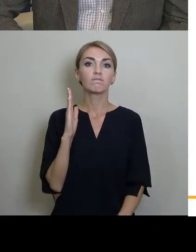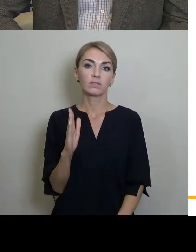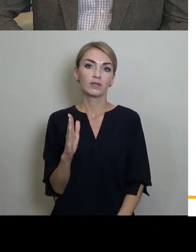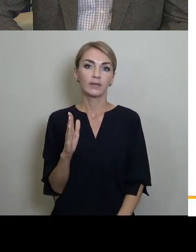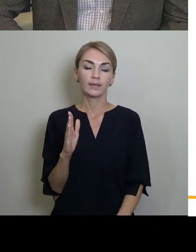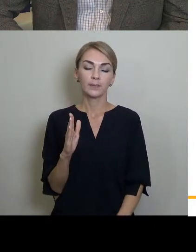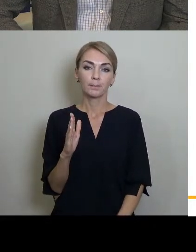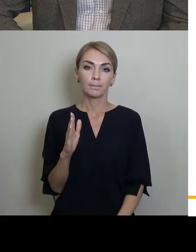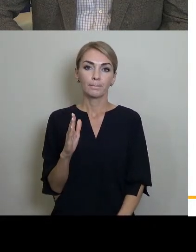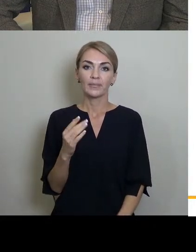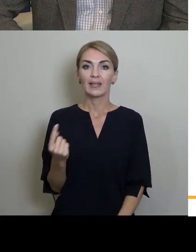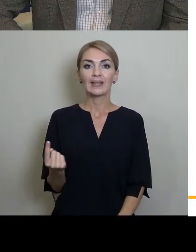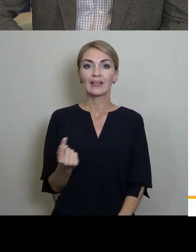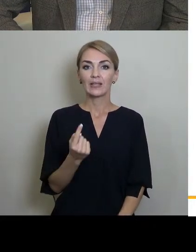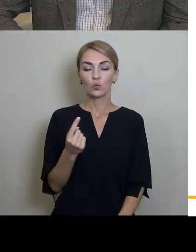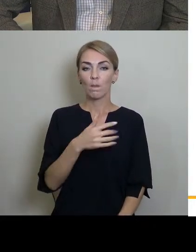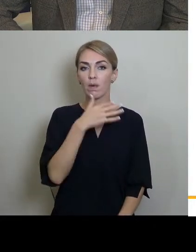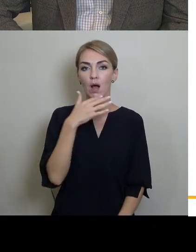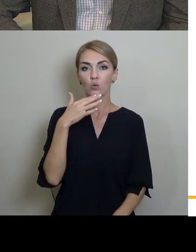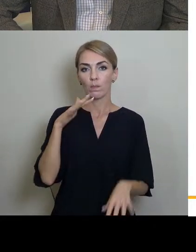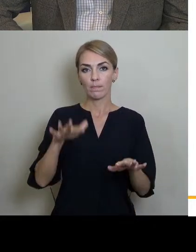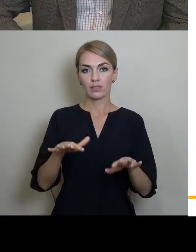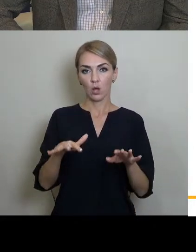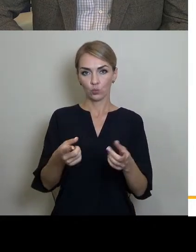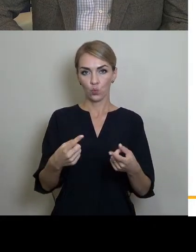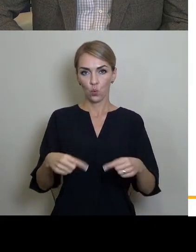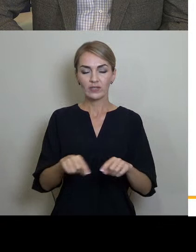be distributed in the